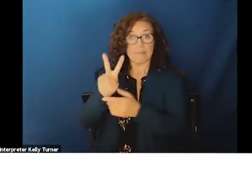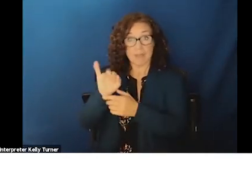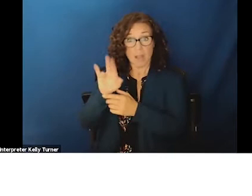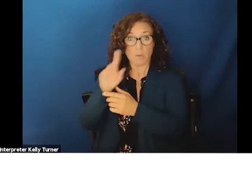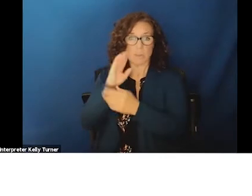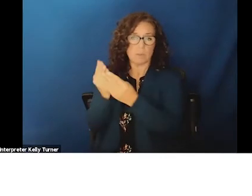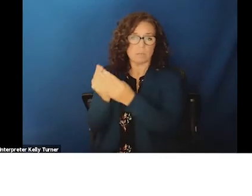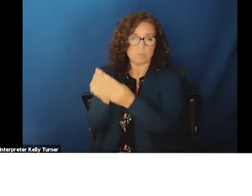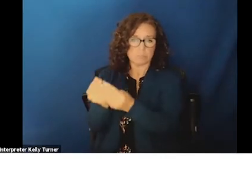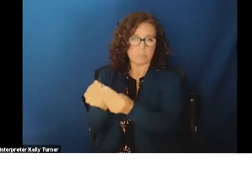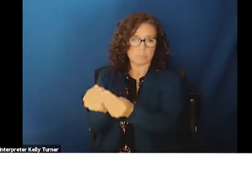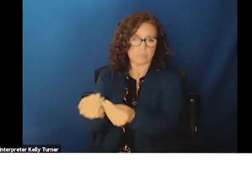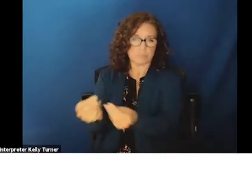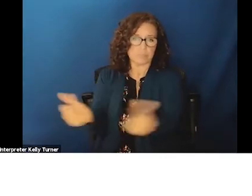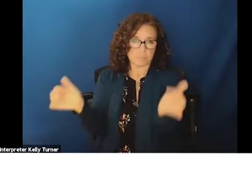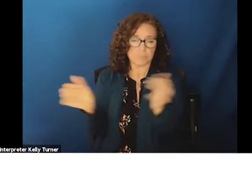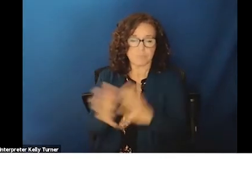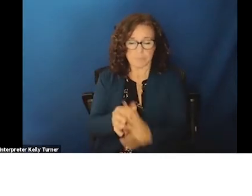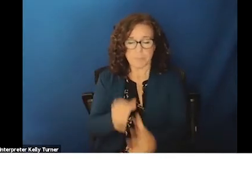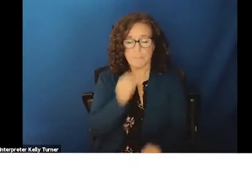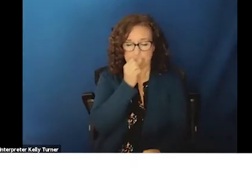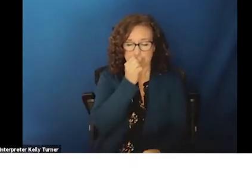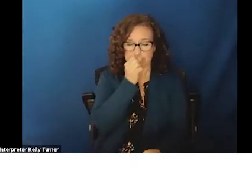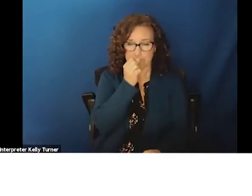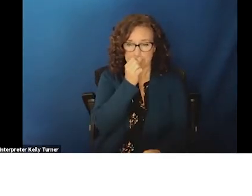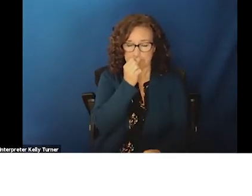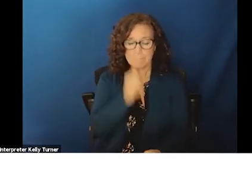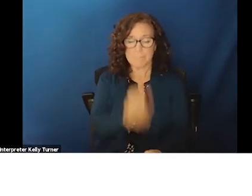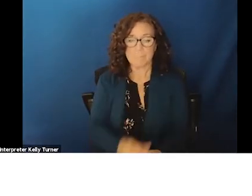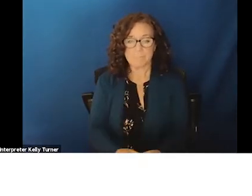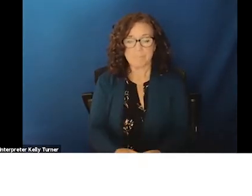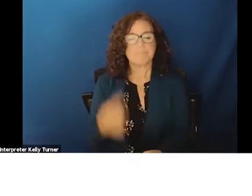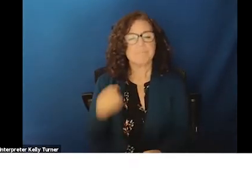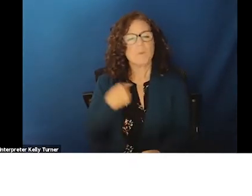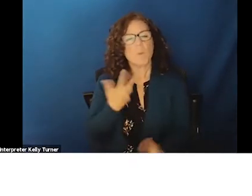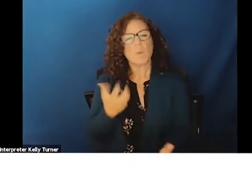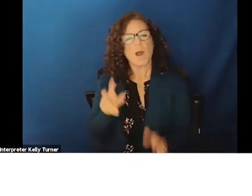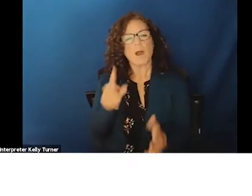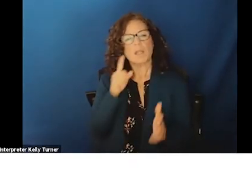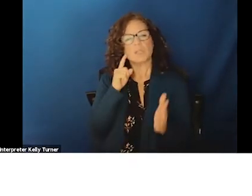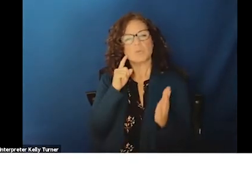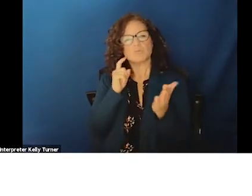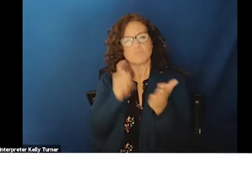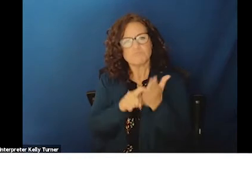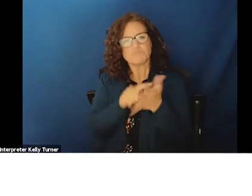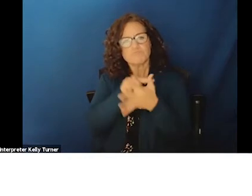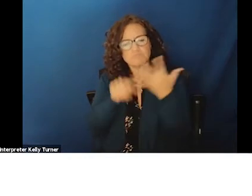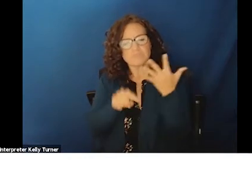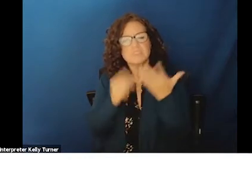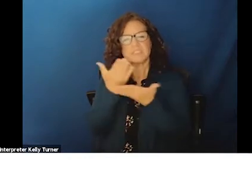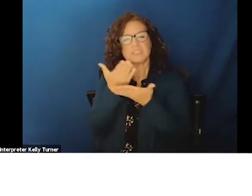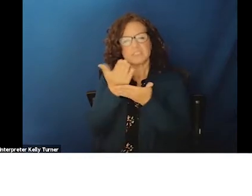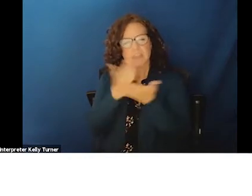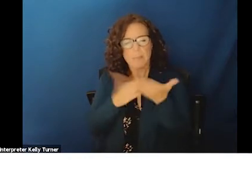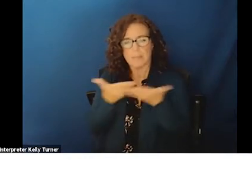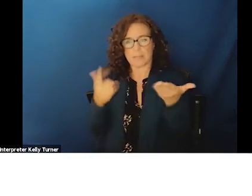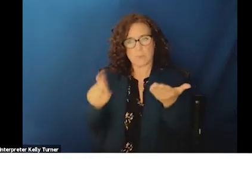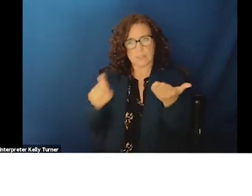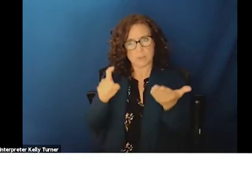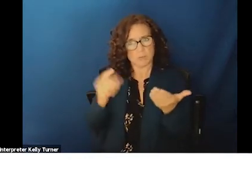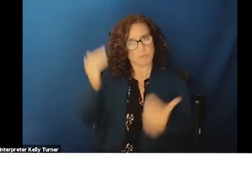time. But we wanted to take a look at some of the key factors that we need to consider heading into next